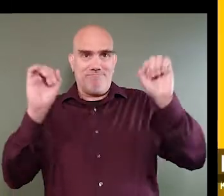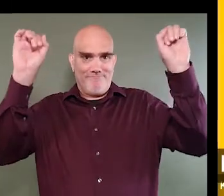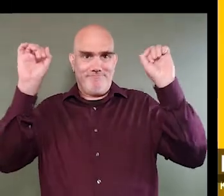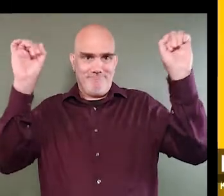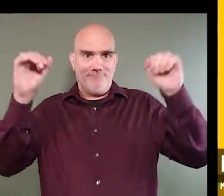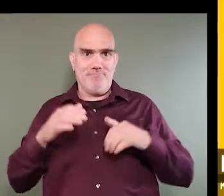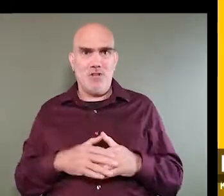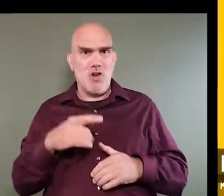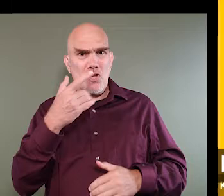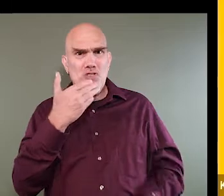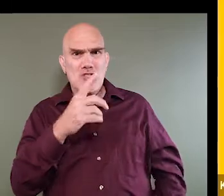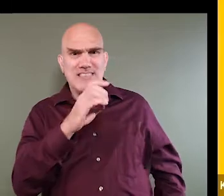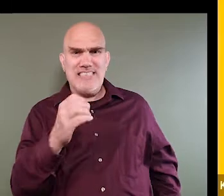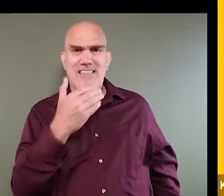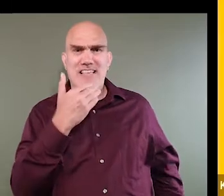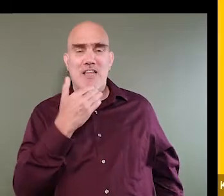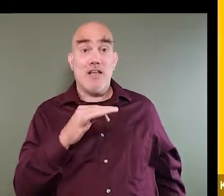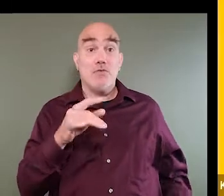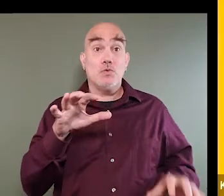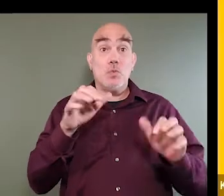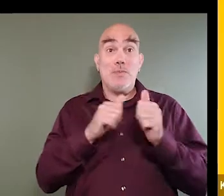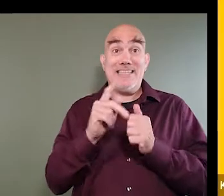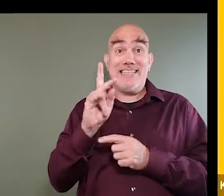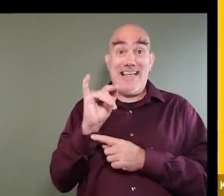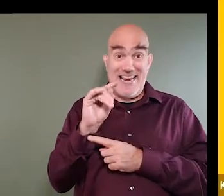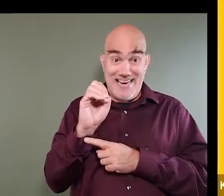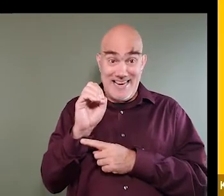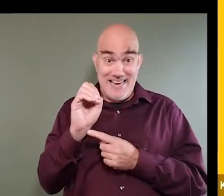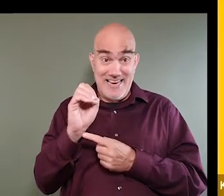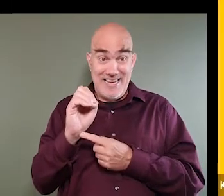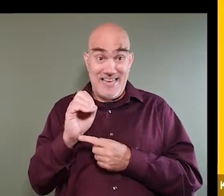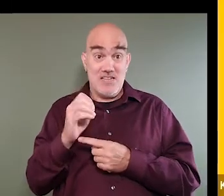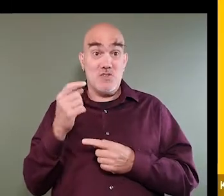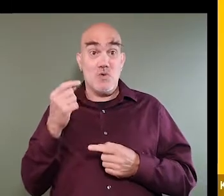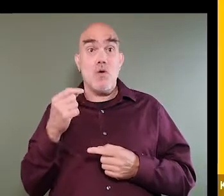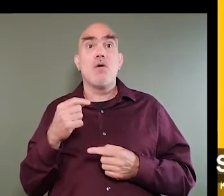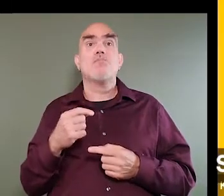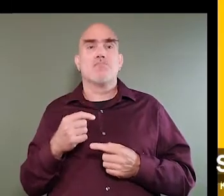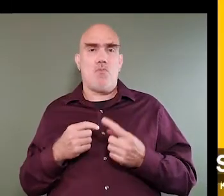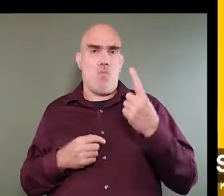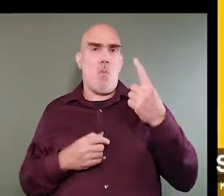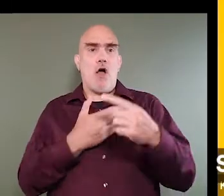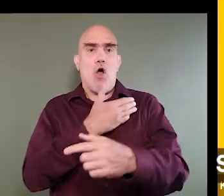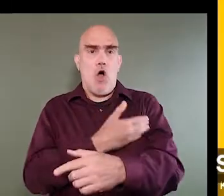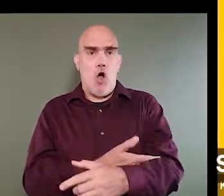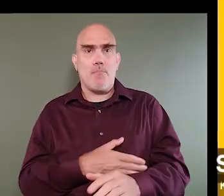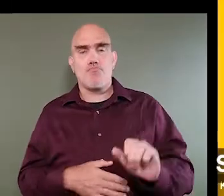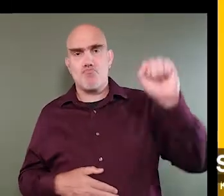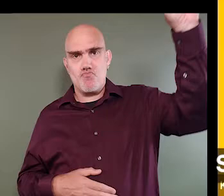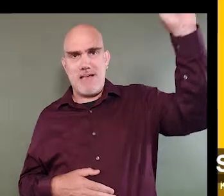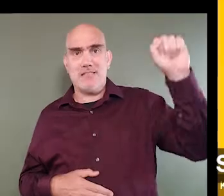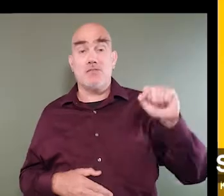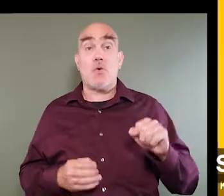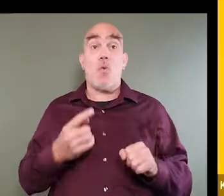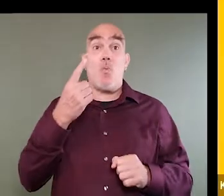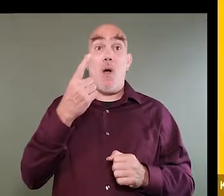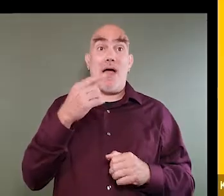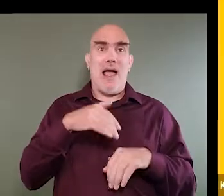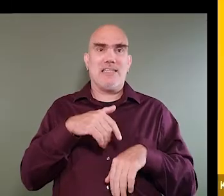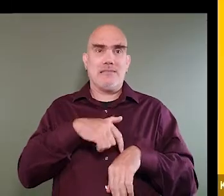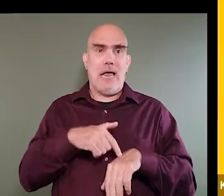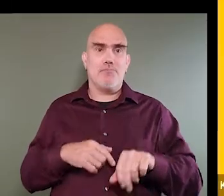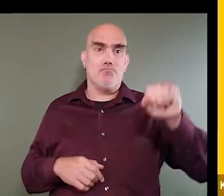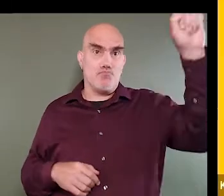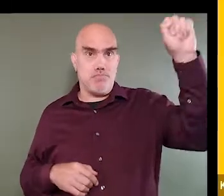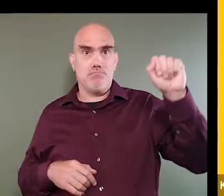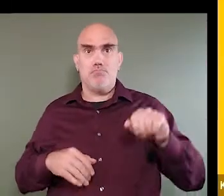D. Thank you very much. So if you're doing it with Katie, she's gonna be doing a single arm shoulder press. So just reaching one hand up at a time like she's trying to climb